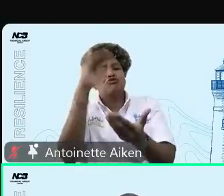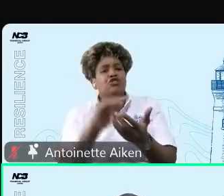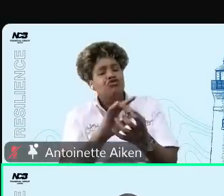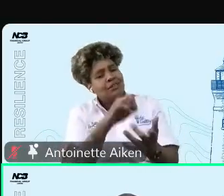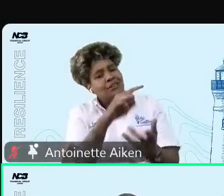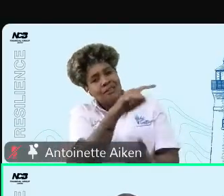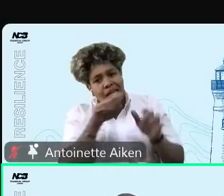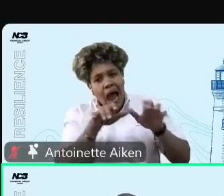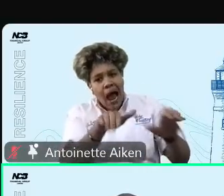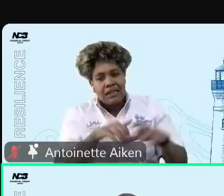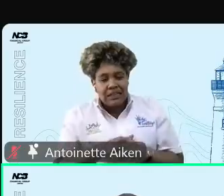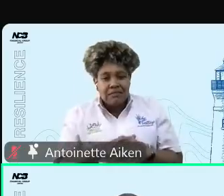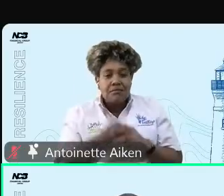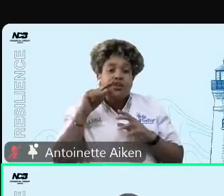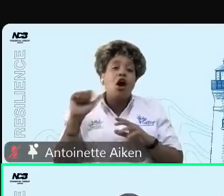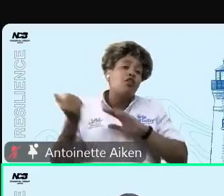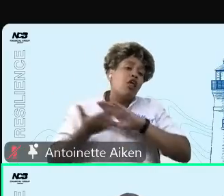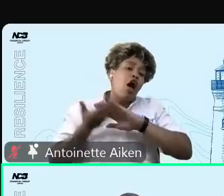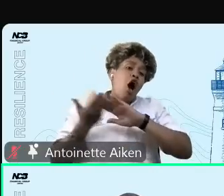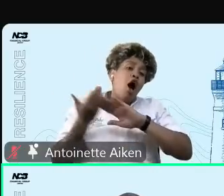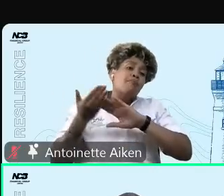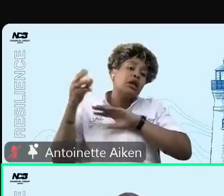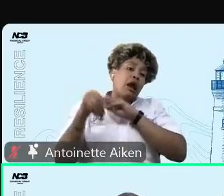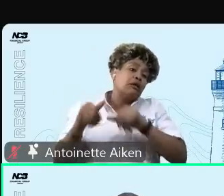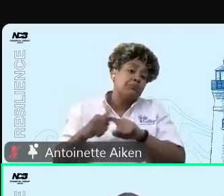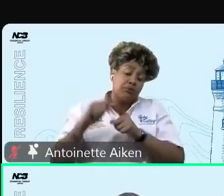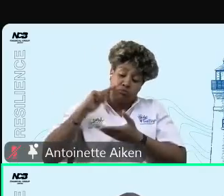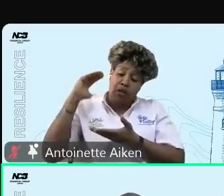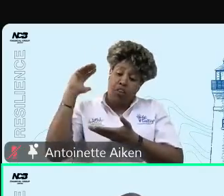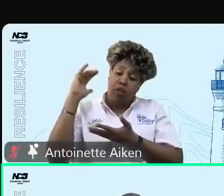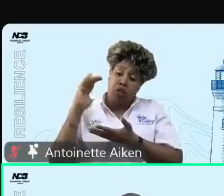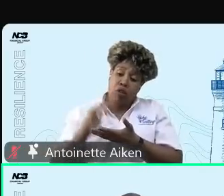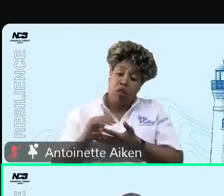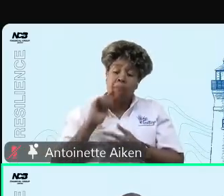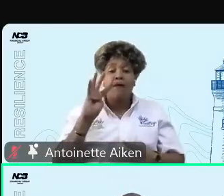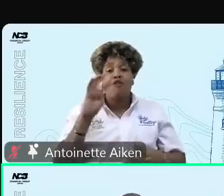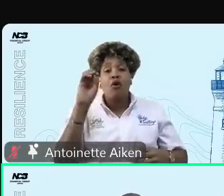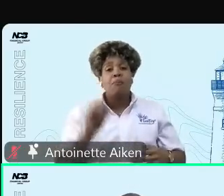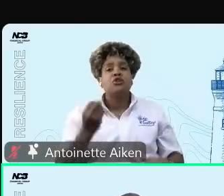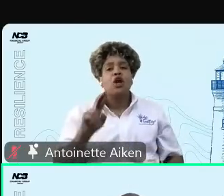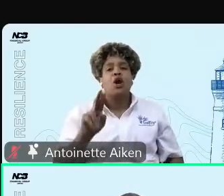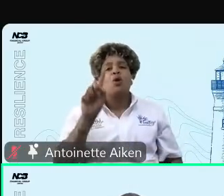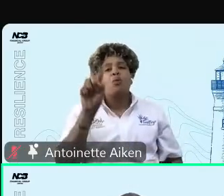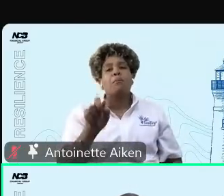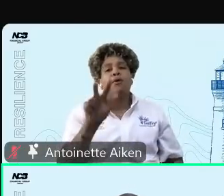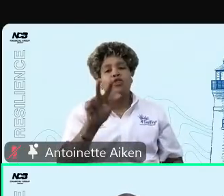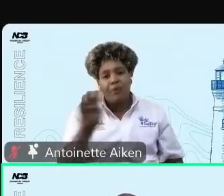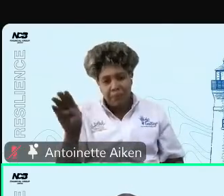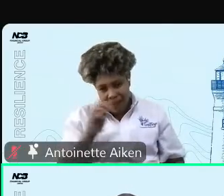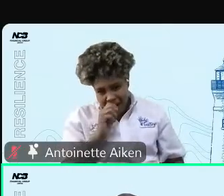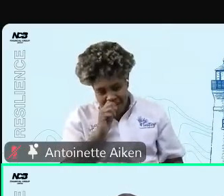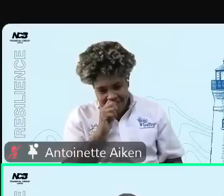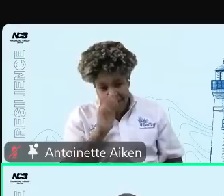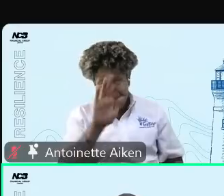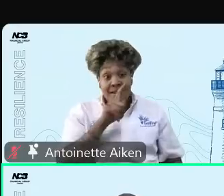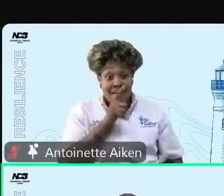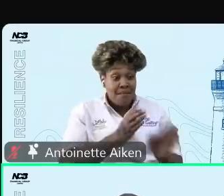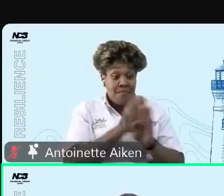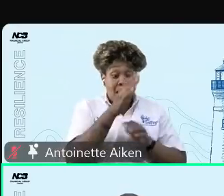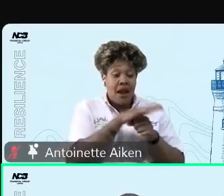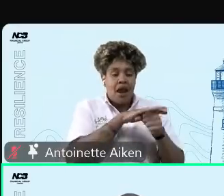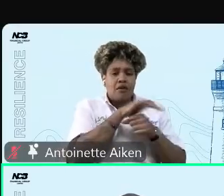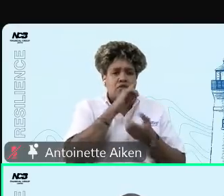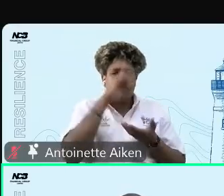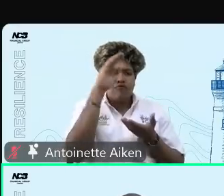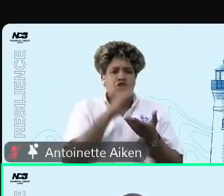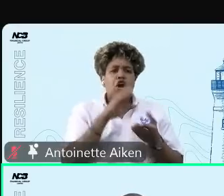activities. Other operating expenses also declined by 4% or 1.3 billion. The main areas of